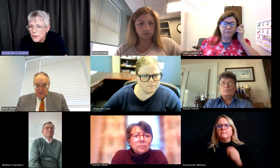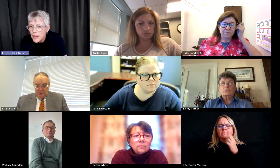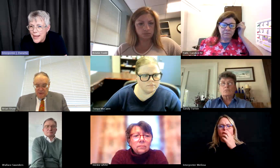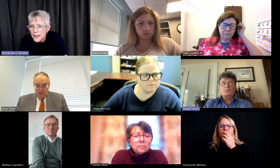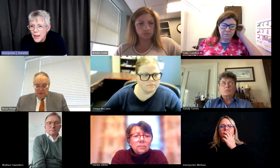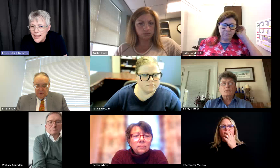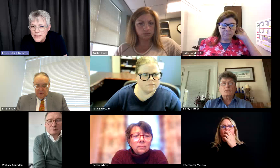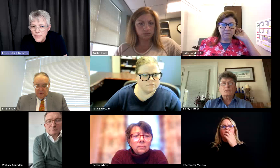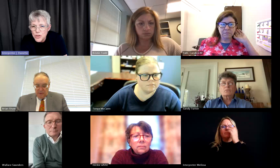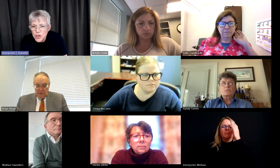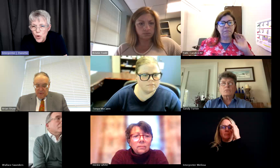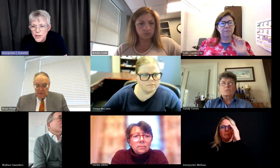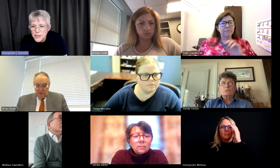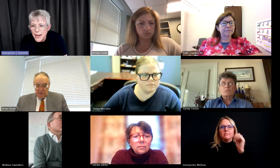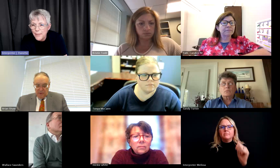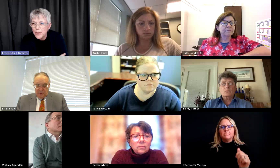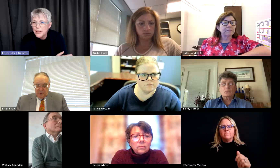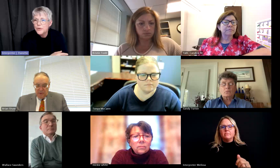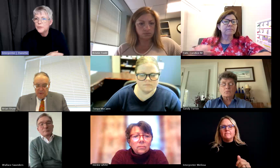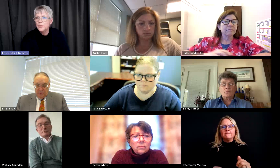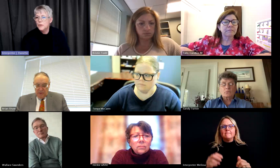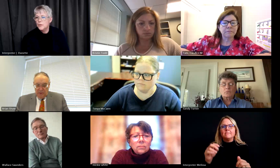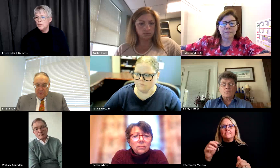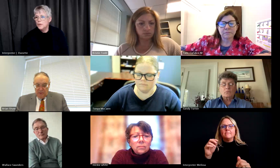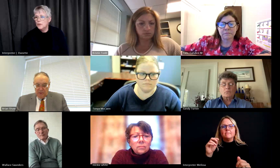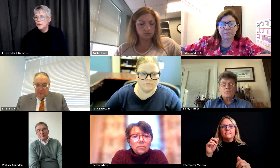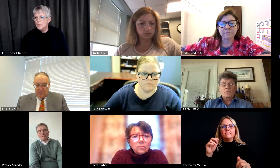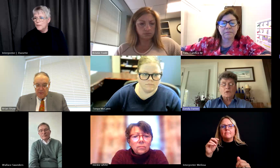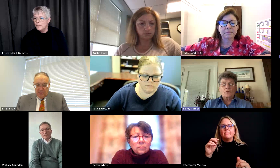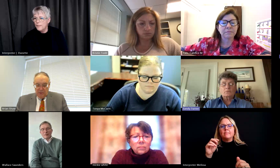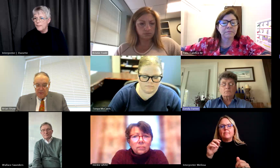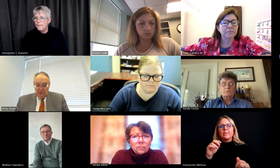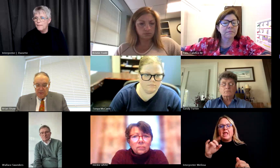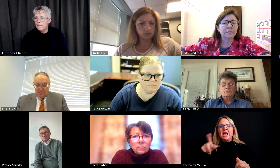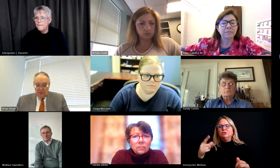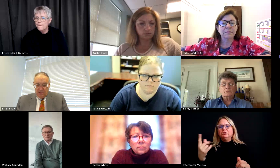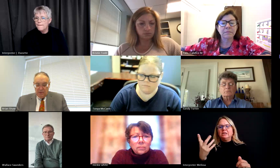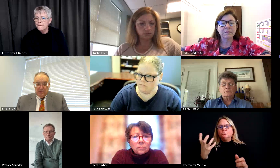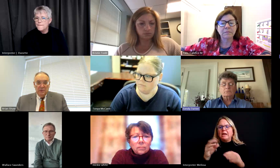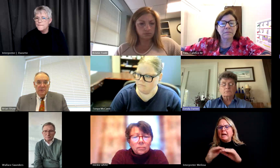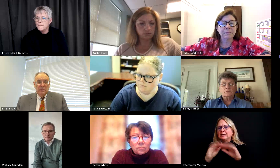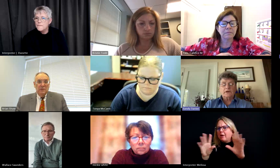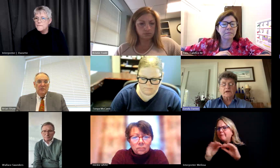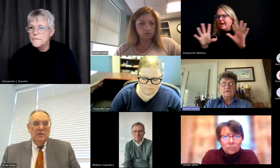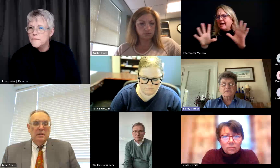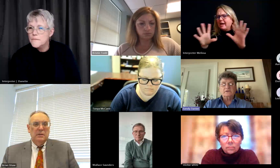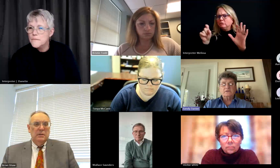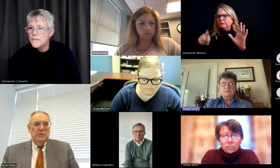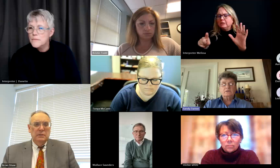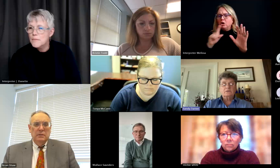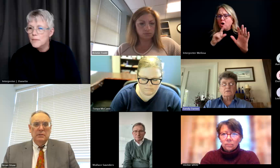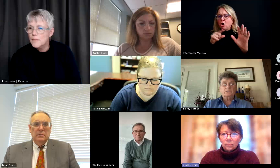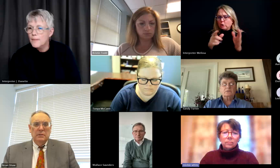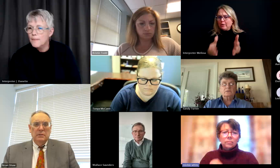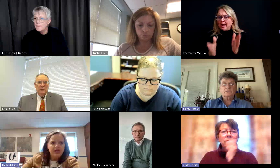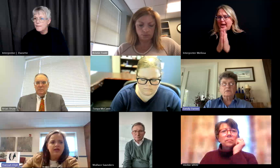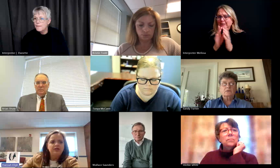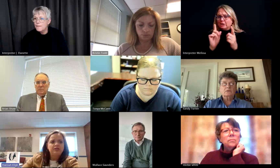Tate. Hannah had something she wanted to say, I believe. I just had a clarifying question. Are you Yes. asking